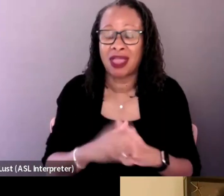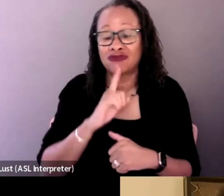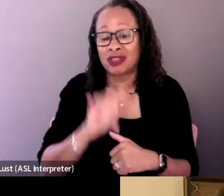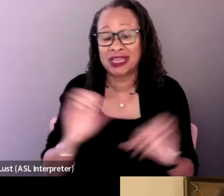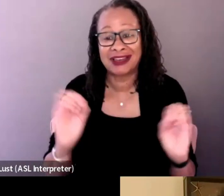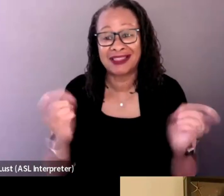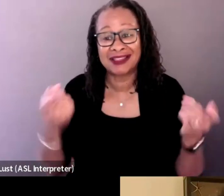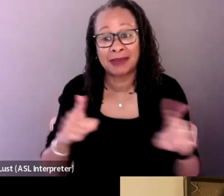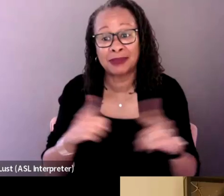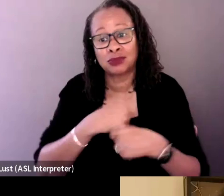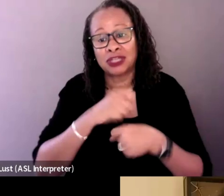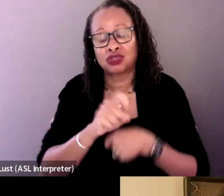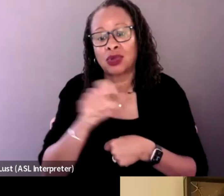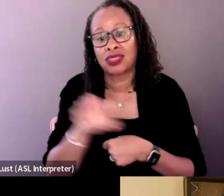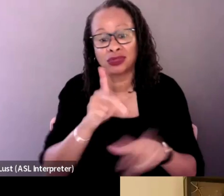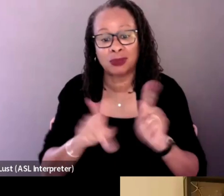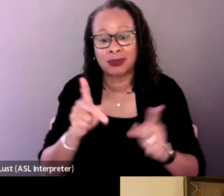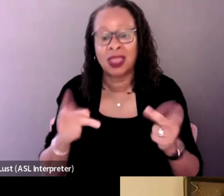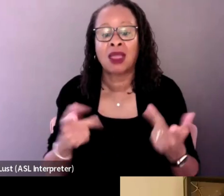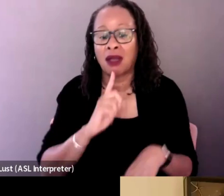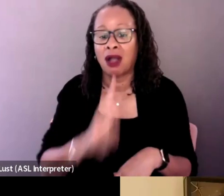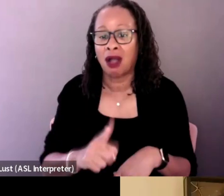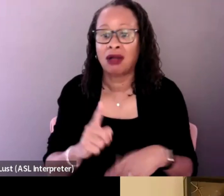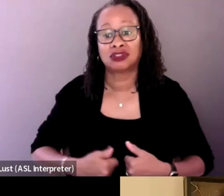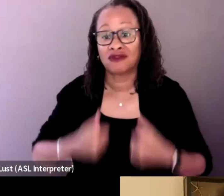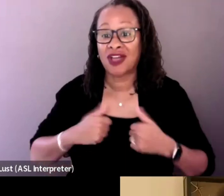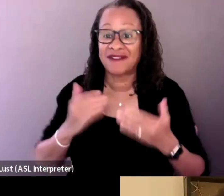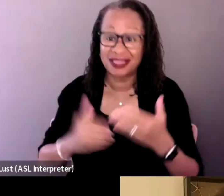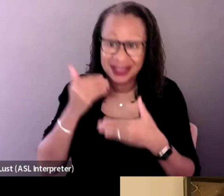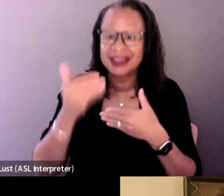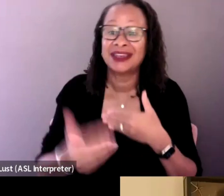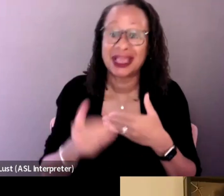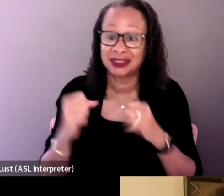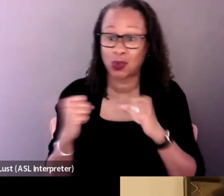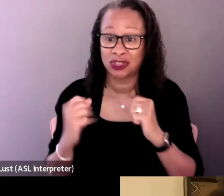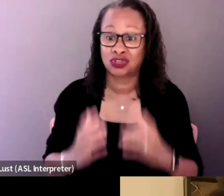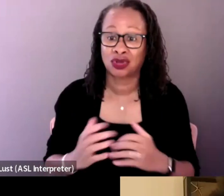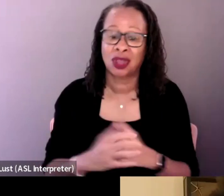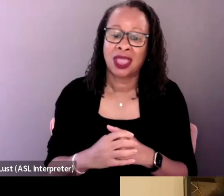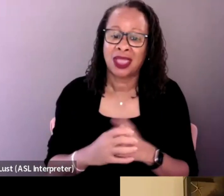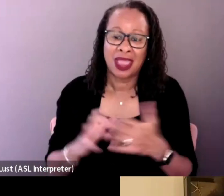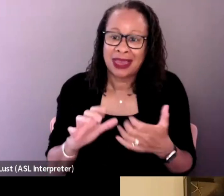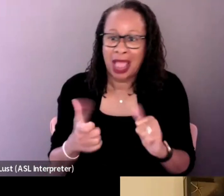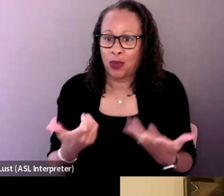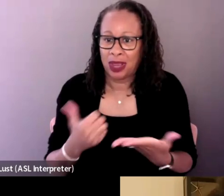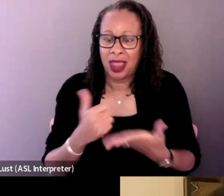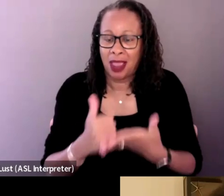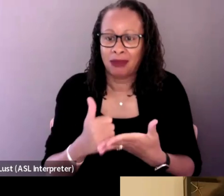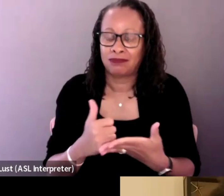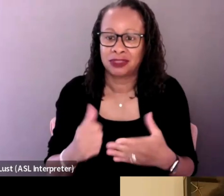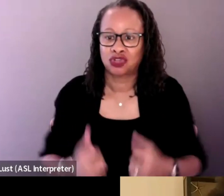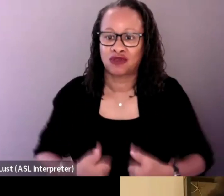is happening to make sure that these people at least survive the next winter. We find a way to help them survive the next winter, which is going to